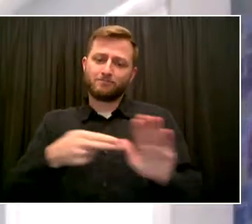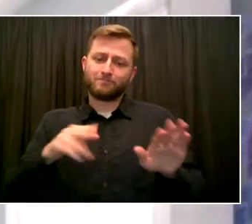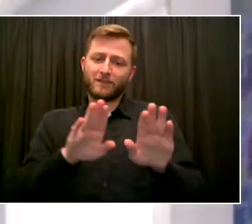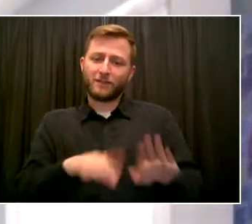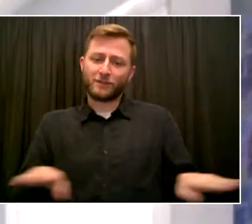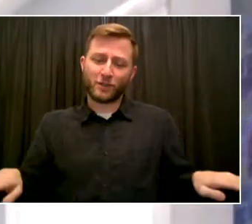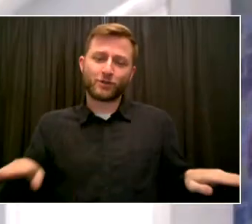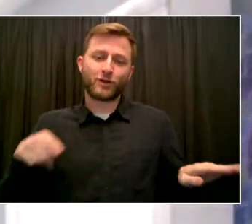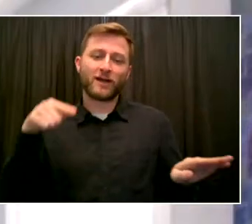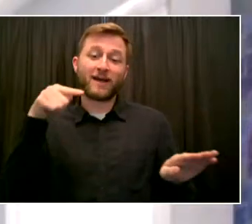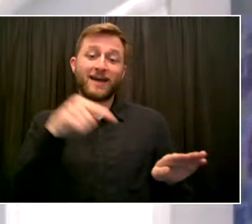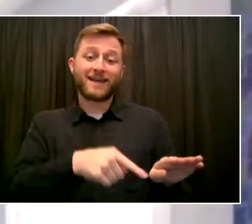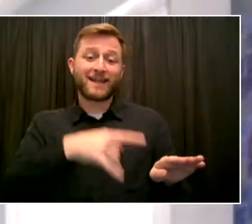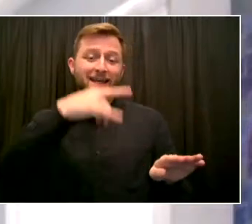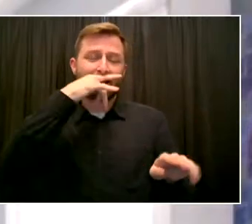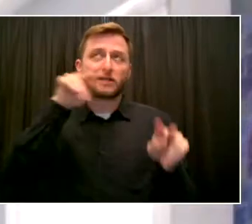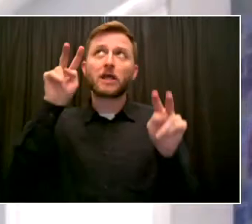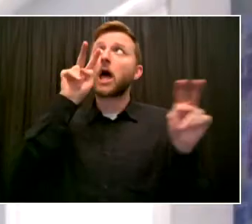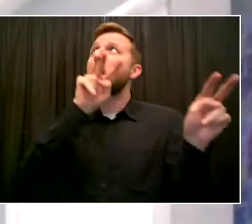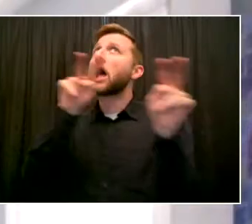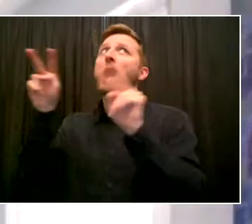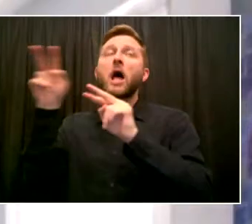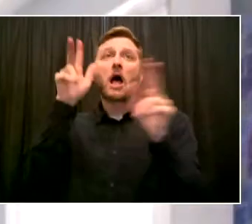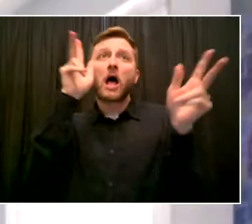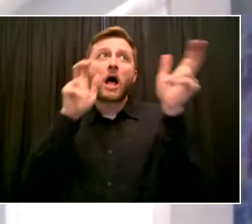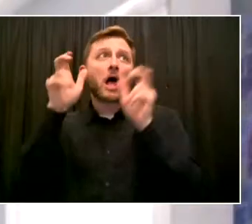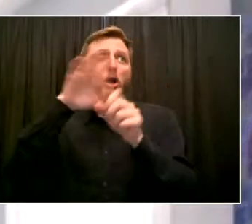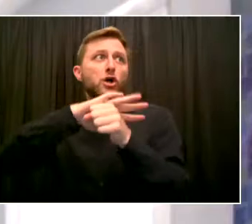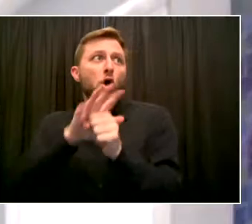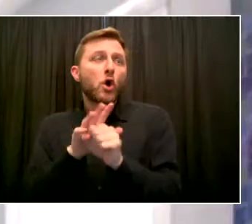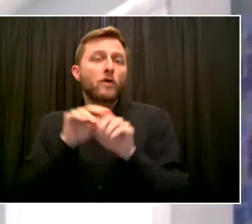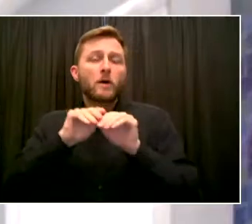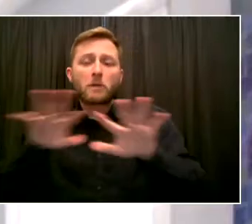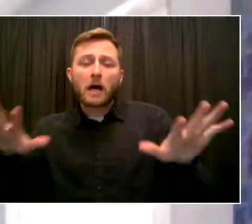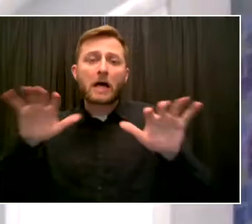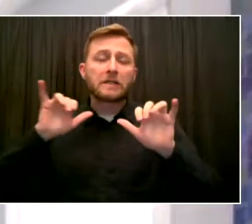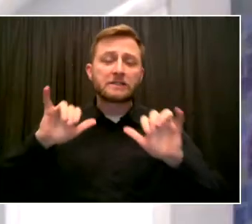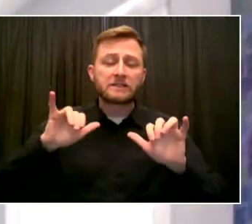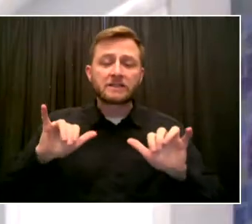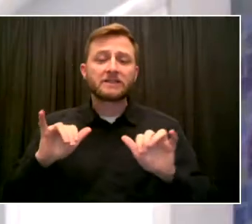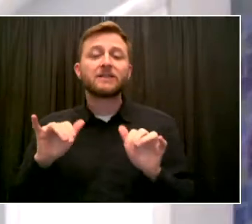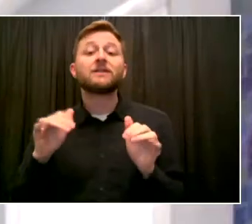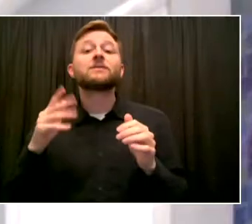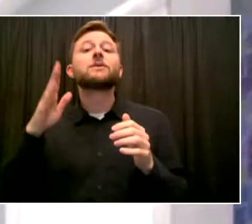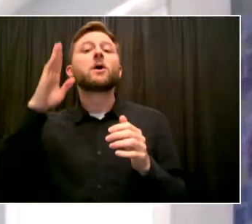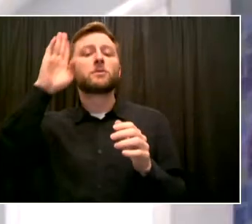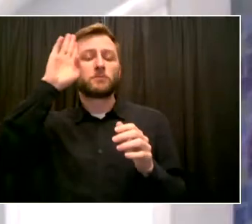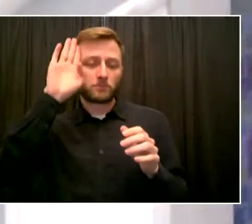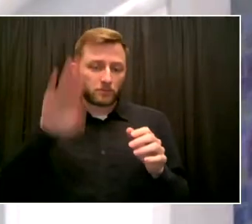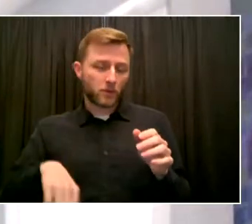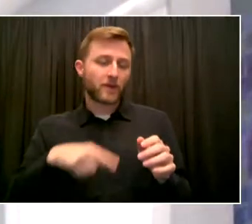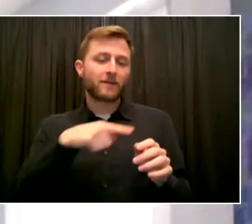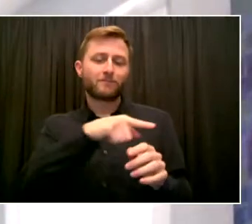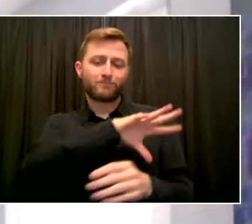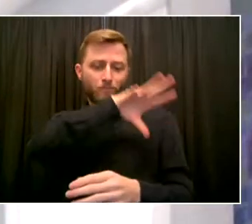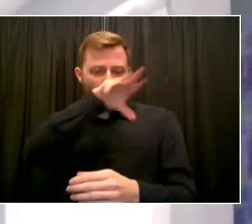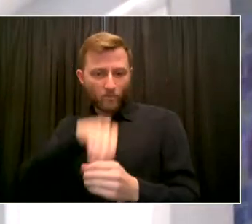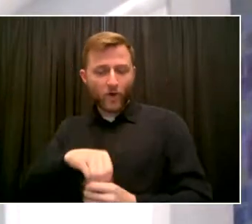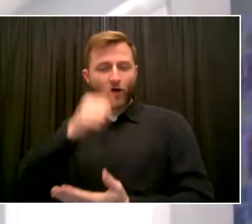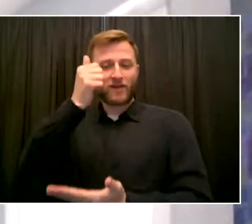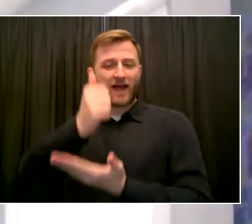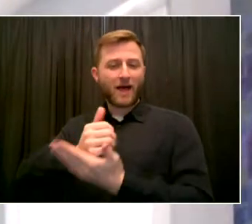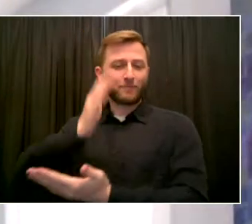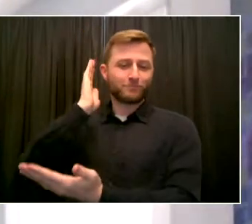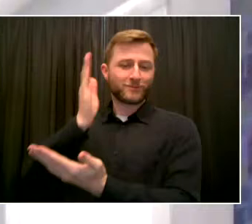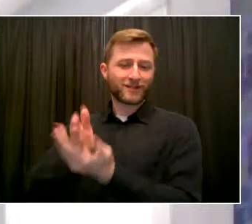heard it, they're part of our strategy to control the virus so it can't continue to spread. I'm also